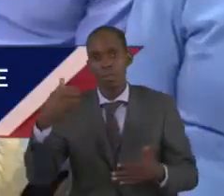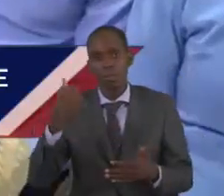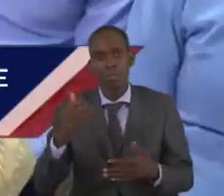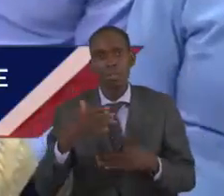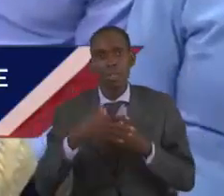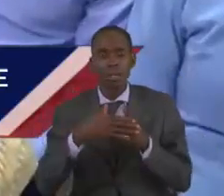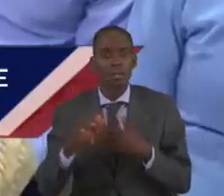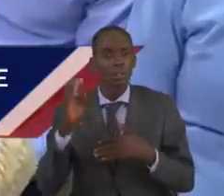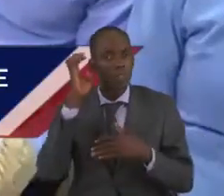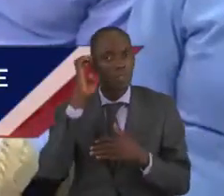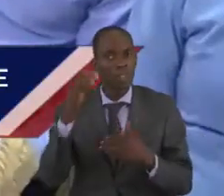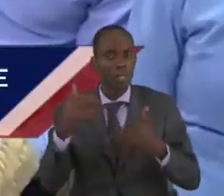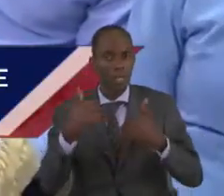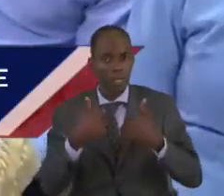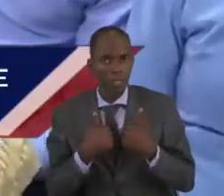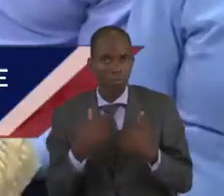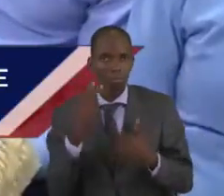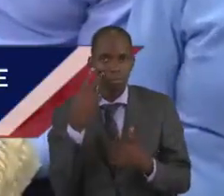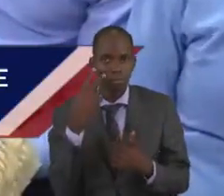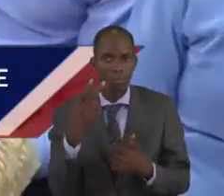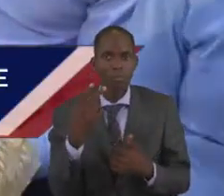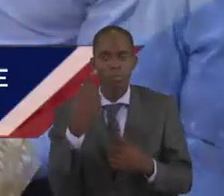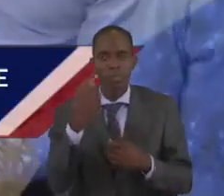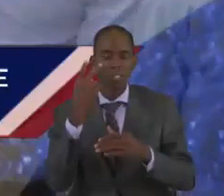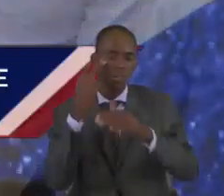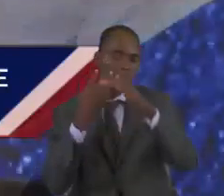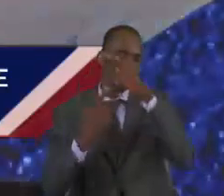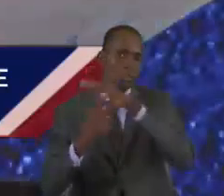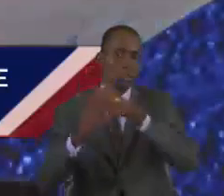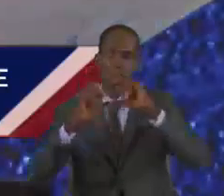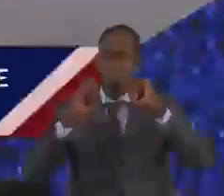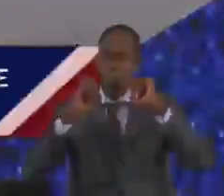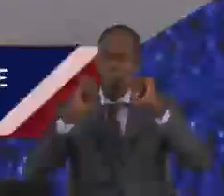after he had seen the vision,